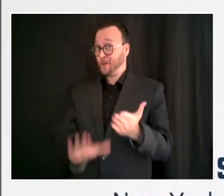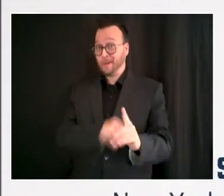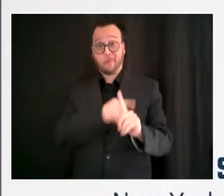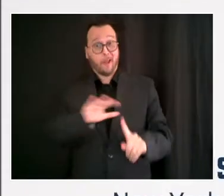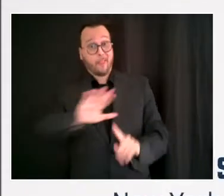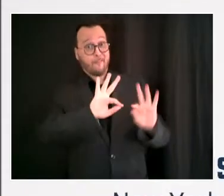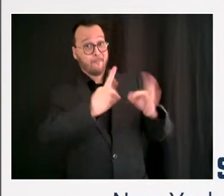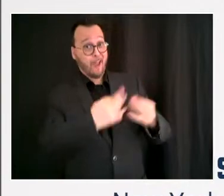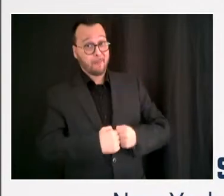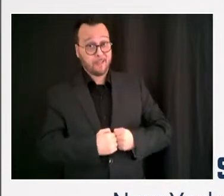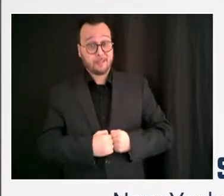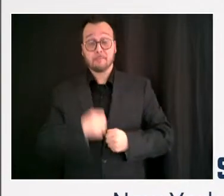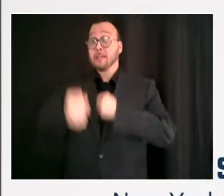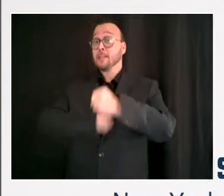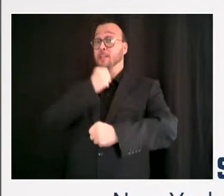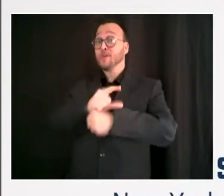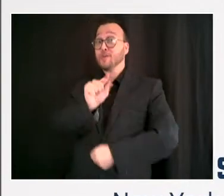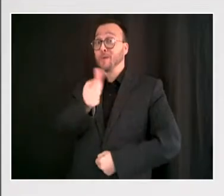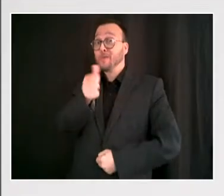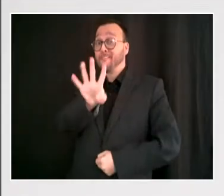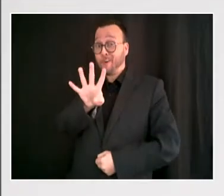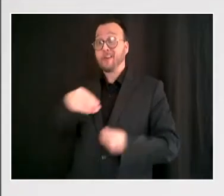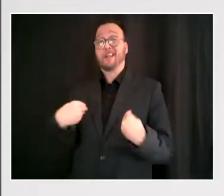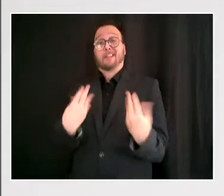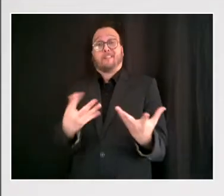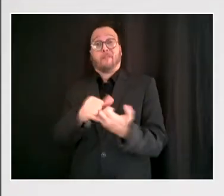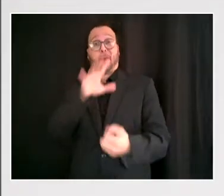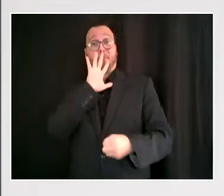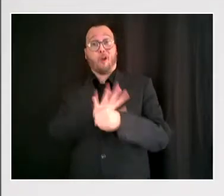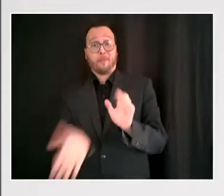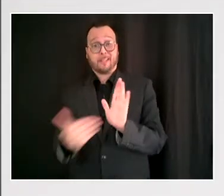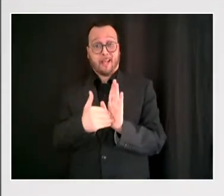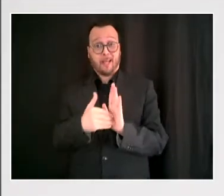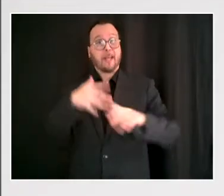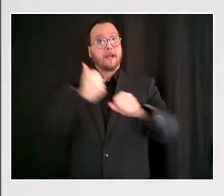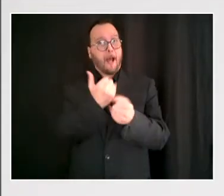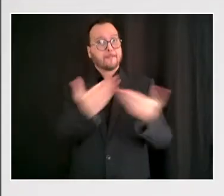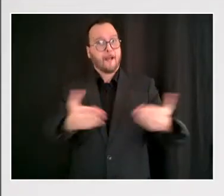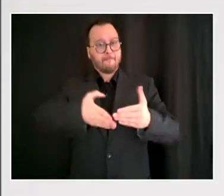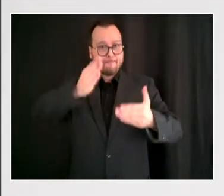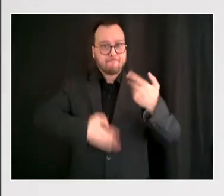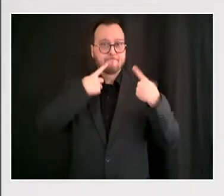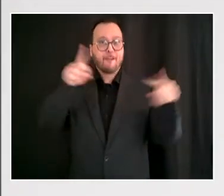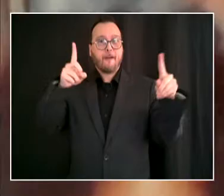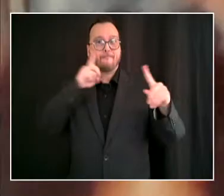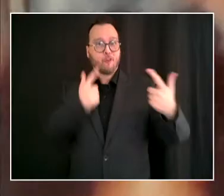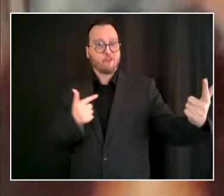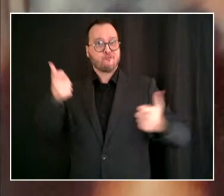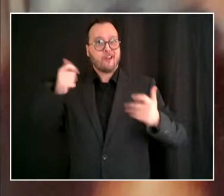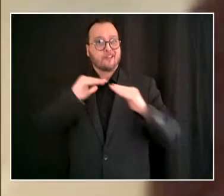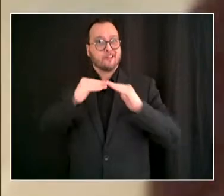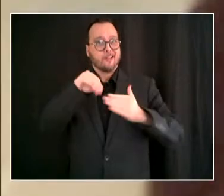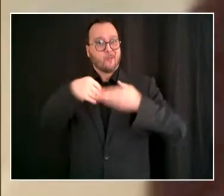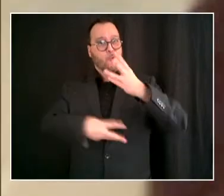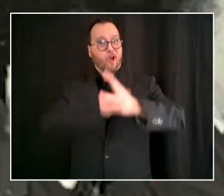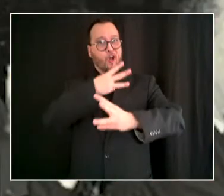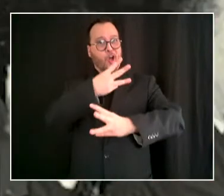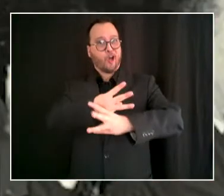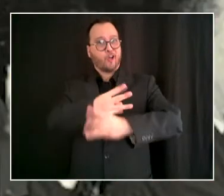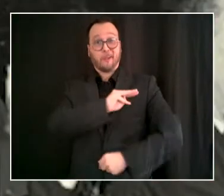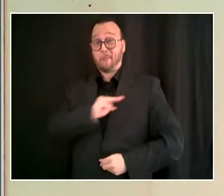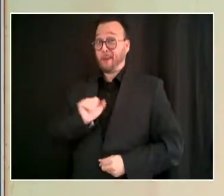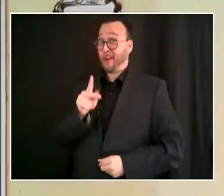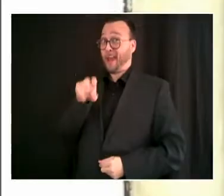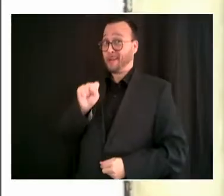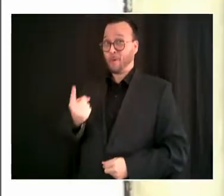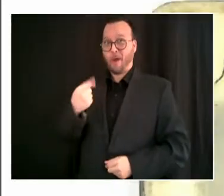In 2024, he delivered on the promise once again. He got stuff done for the greatest city in the world. Mayor Adams is one of